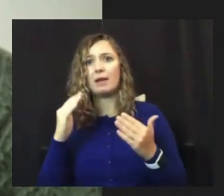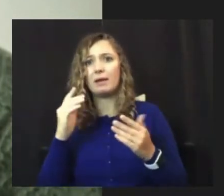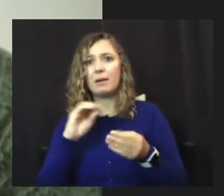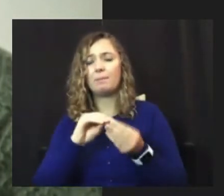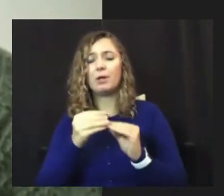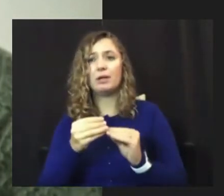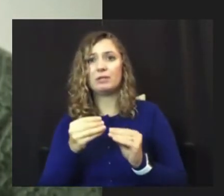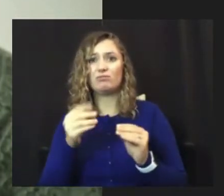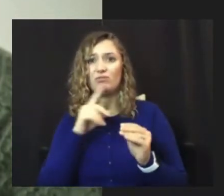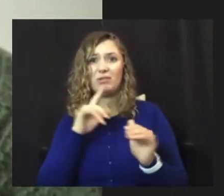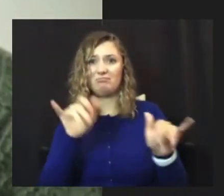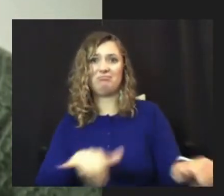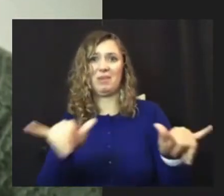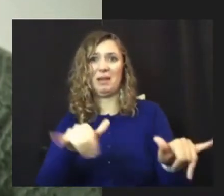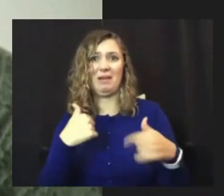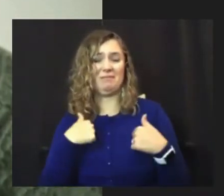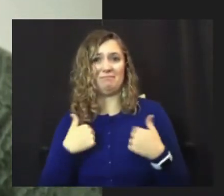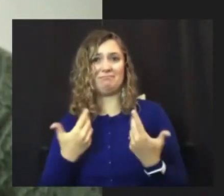had them.